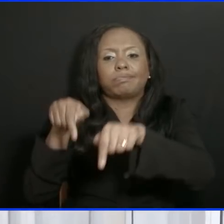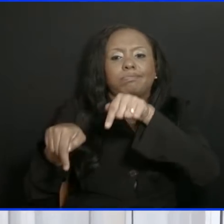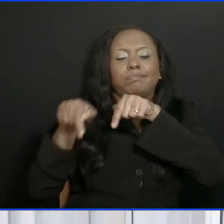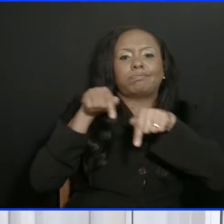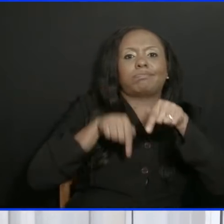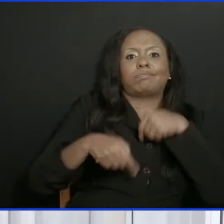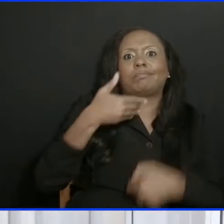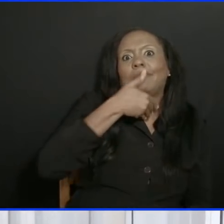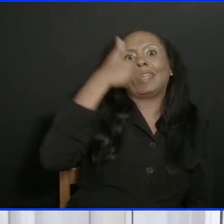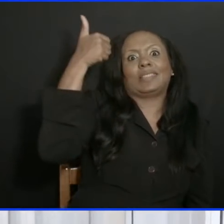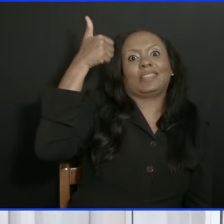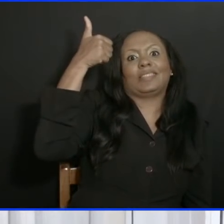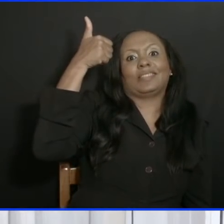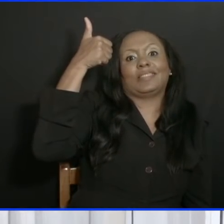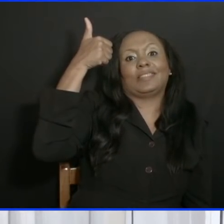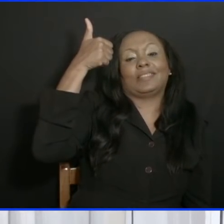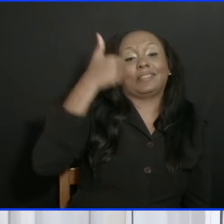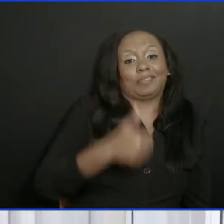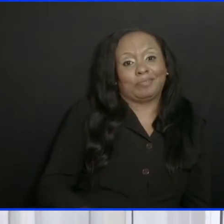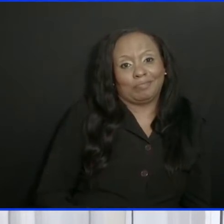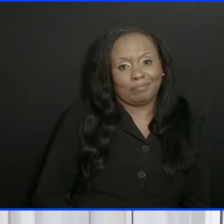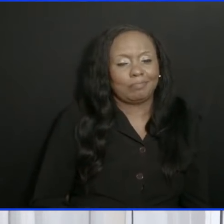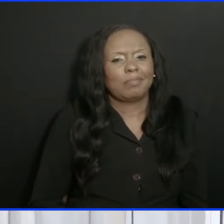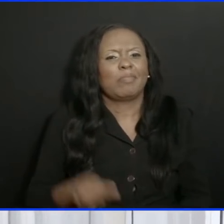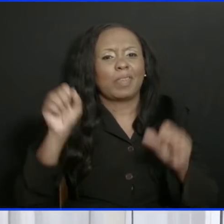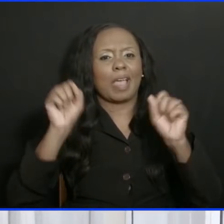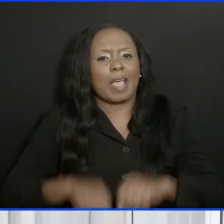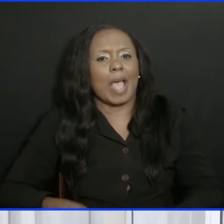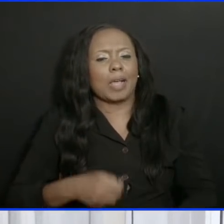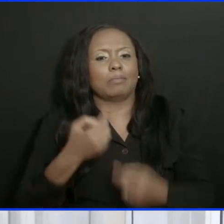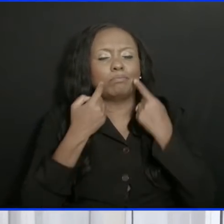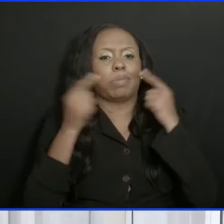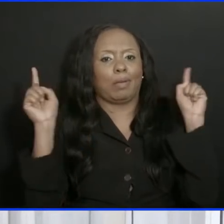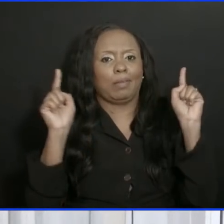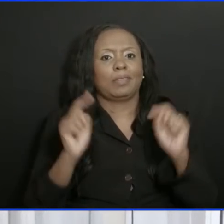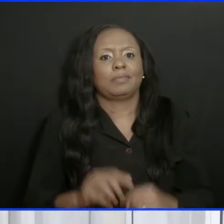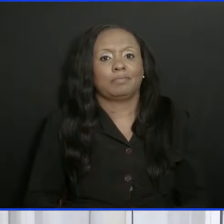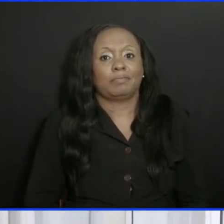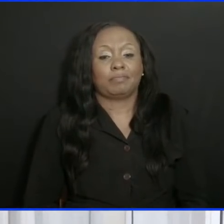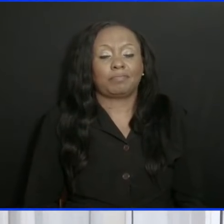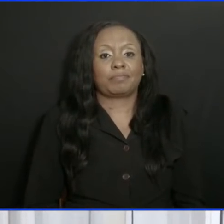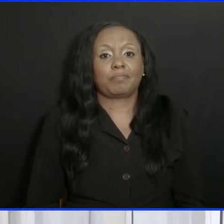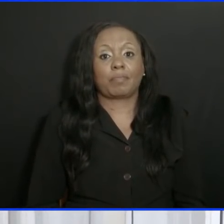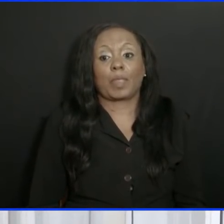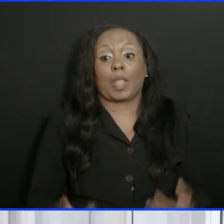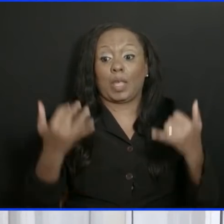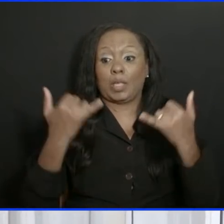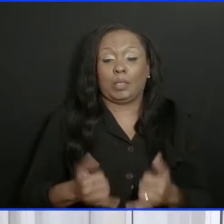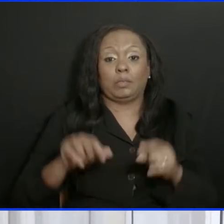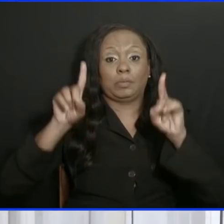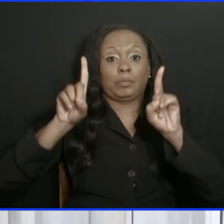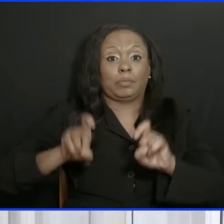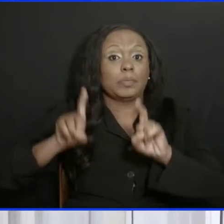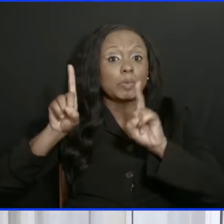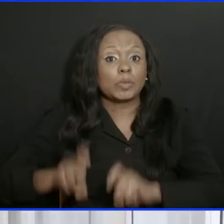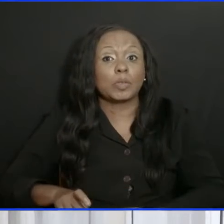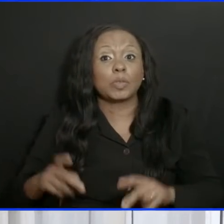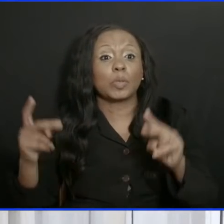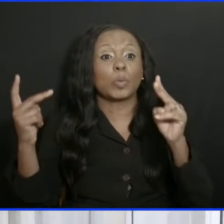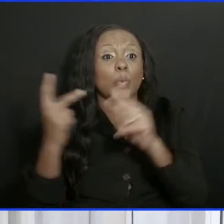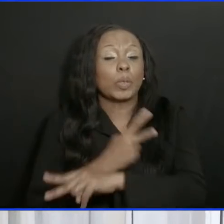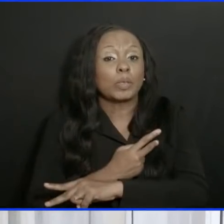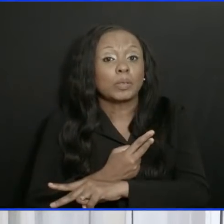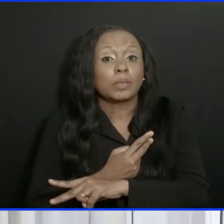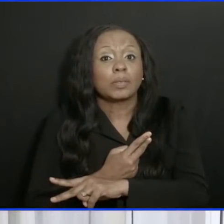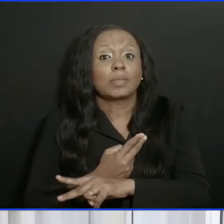possible outcome and work back from it, then we can get through this. In this modeling, the worst possible outcome is actually less